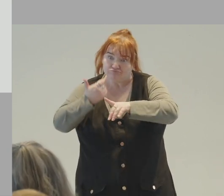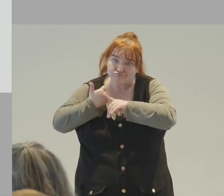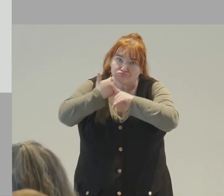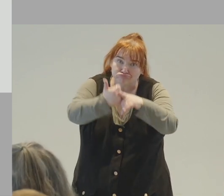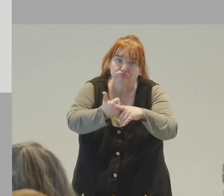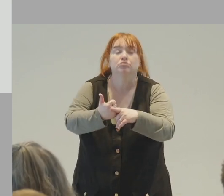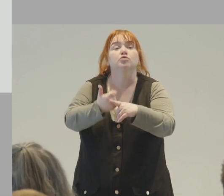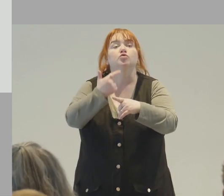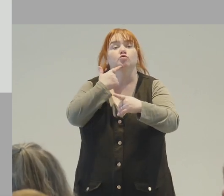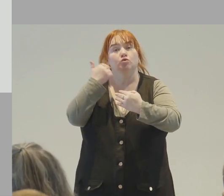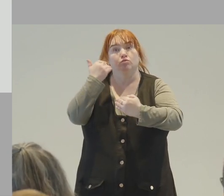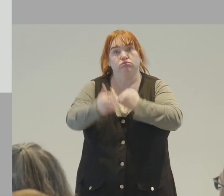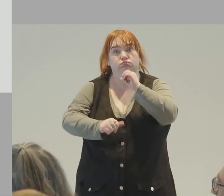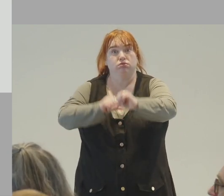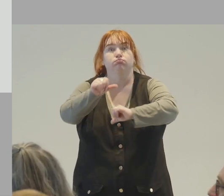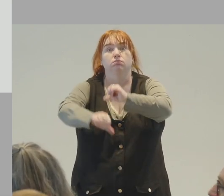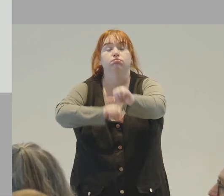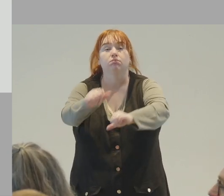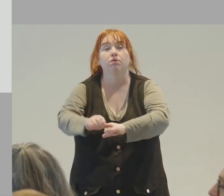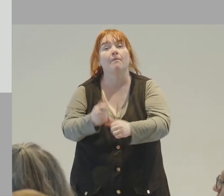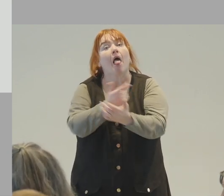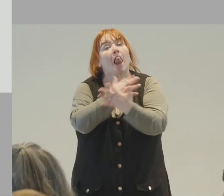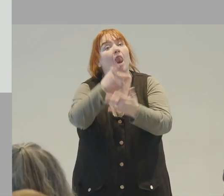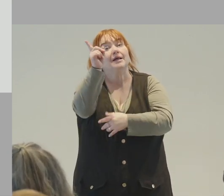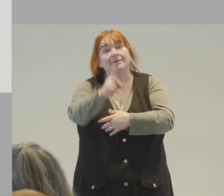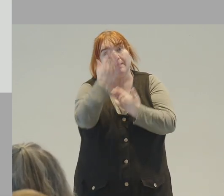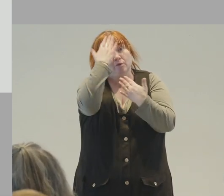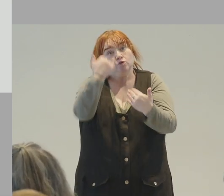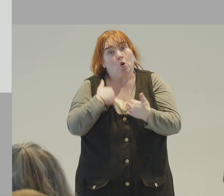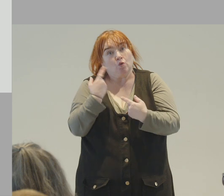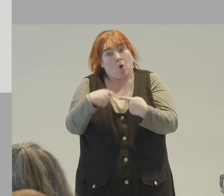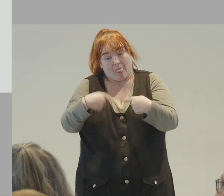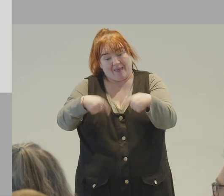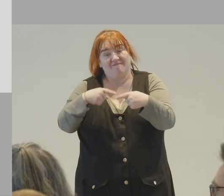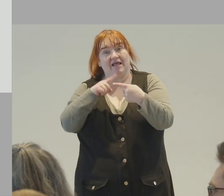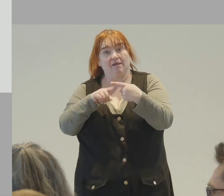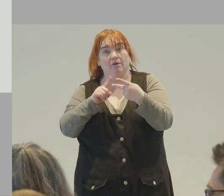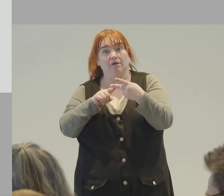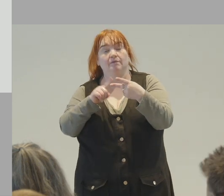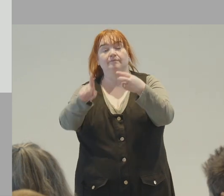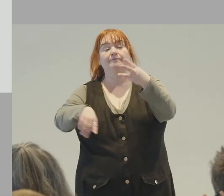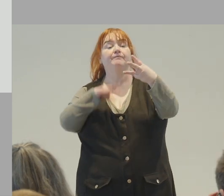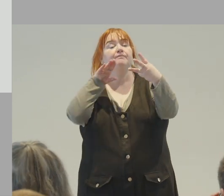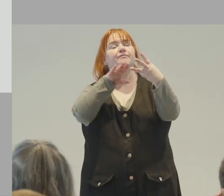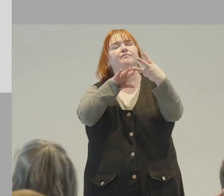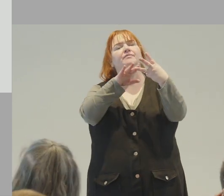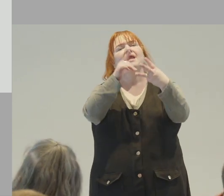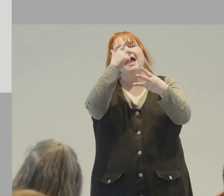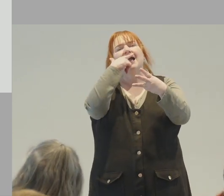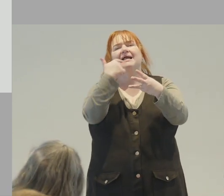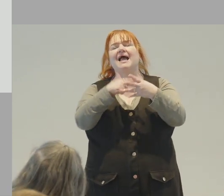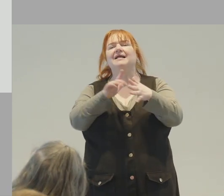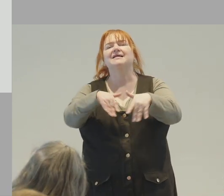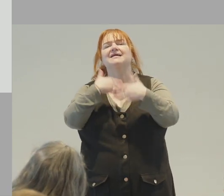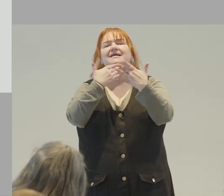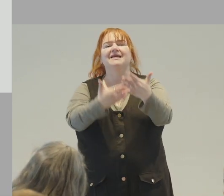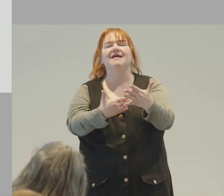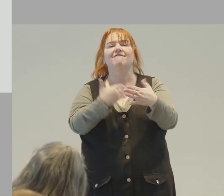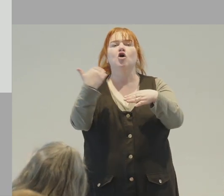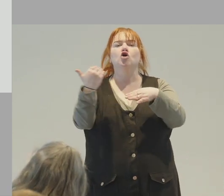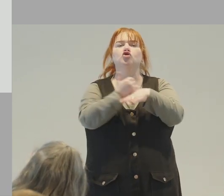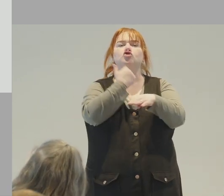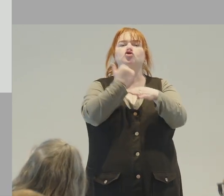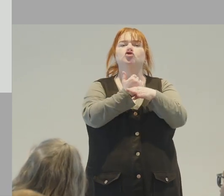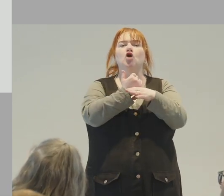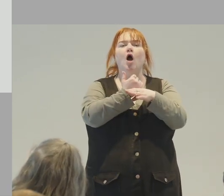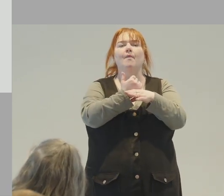really impactful. It can give you a job aid. Job aid means a different thing to every Access to Work advisor that I speak